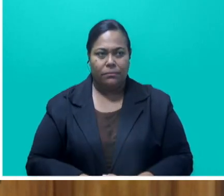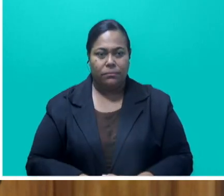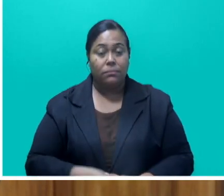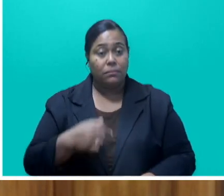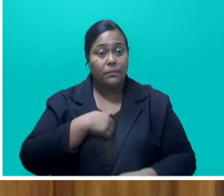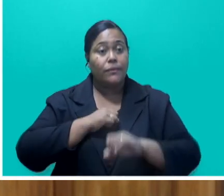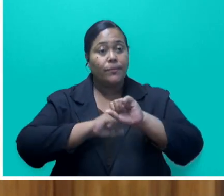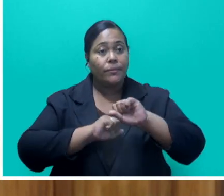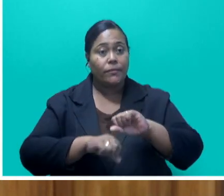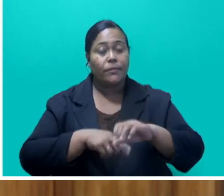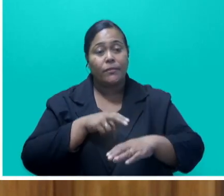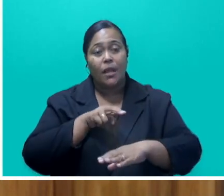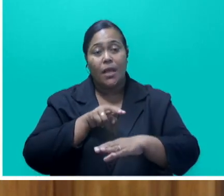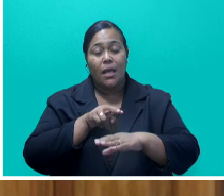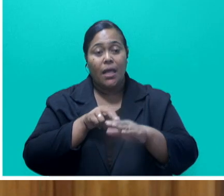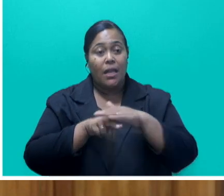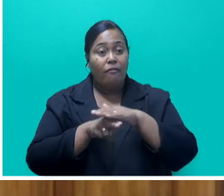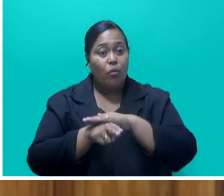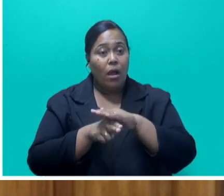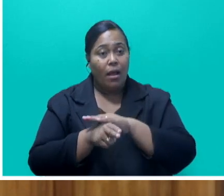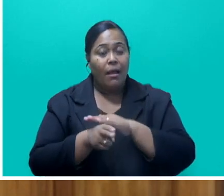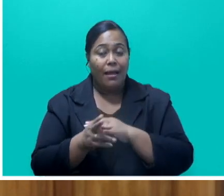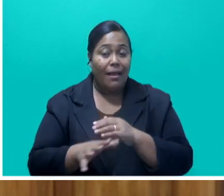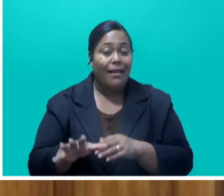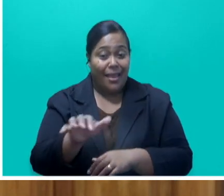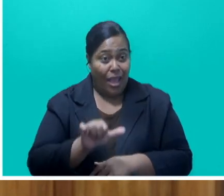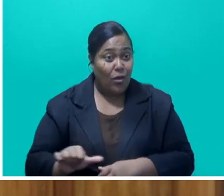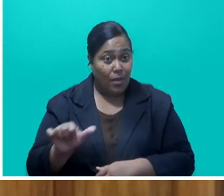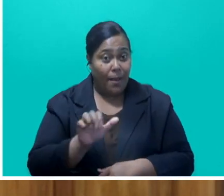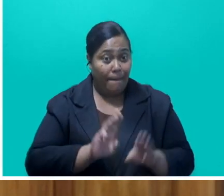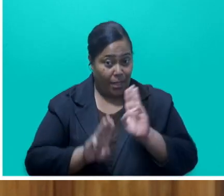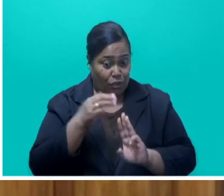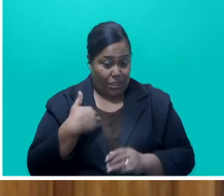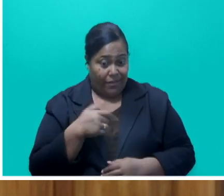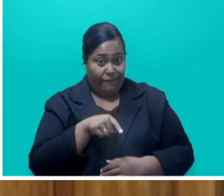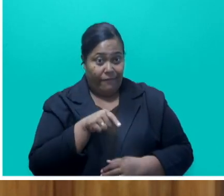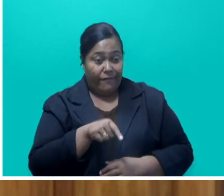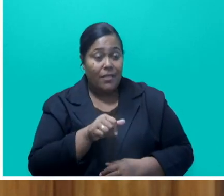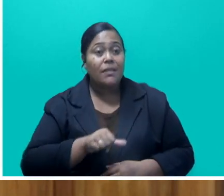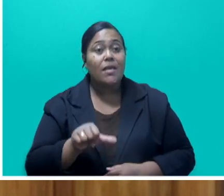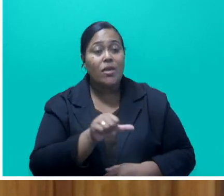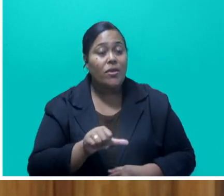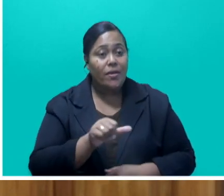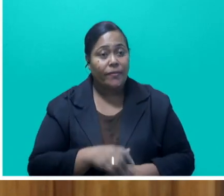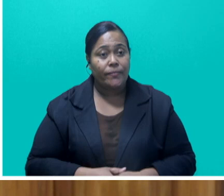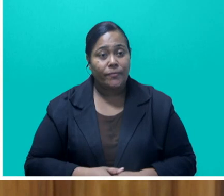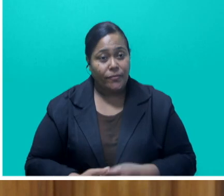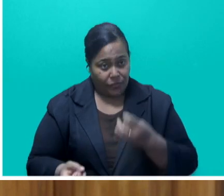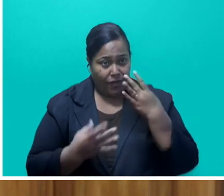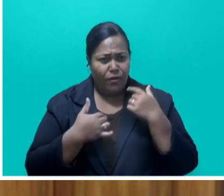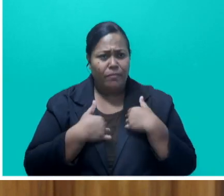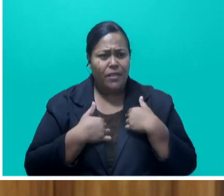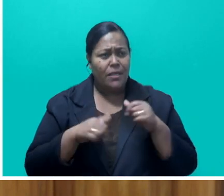Nabua area, Melanesians residing in these areas informed me that the system